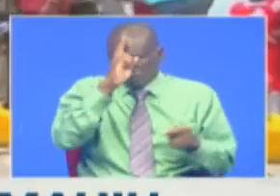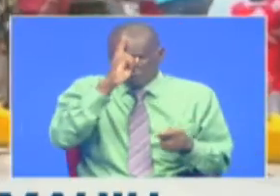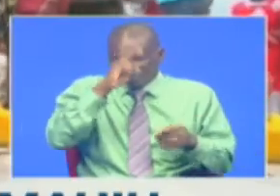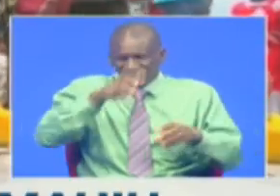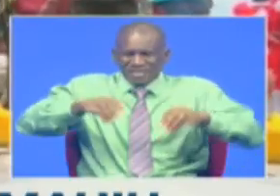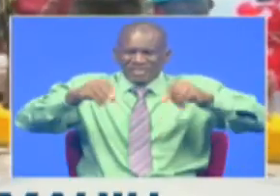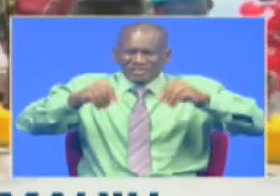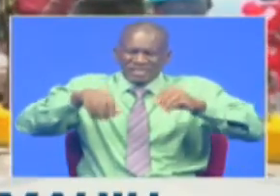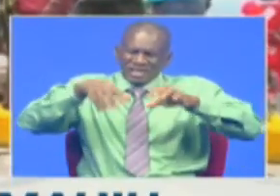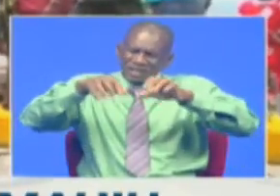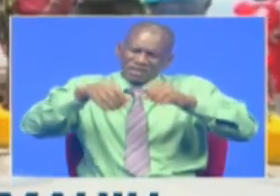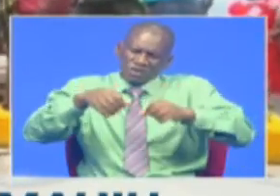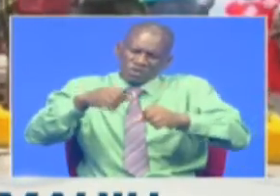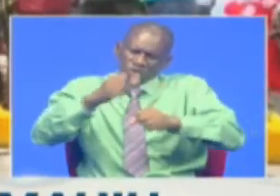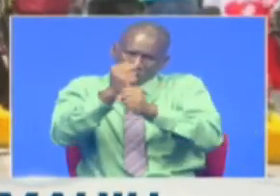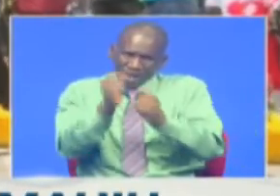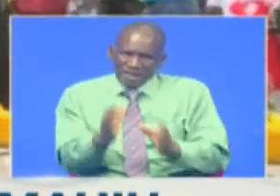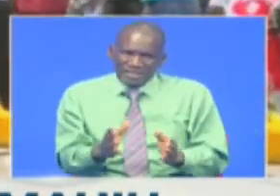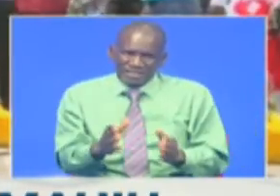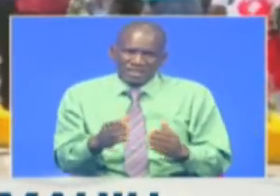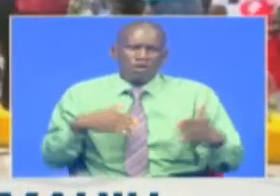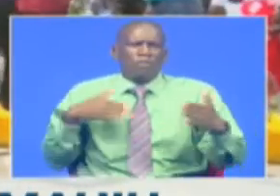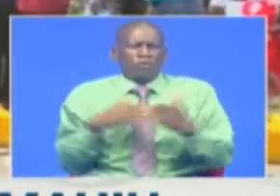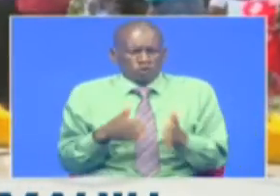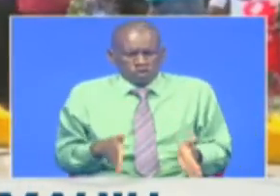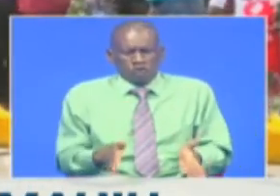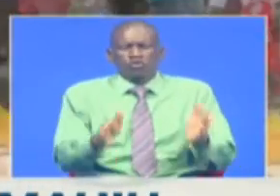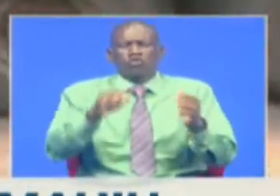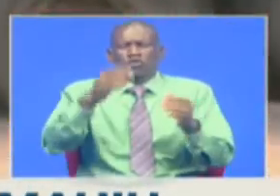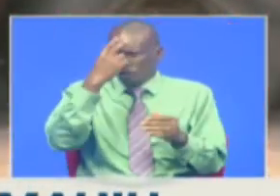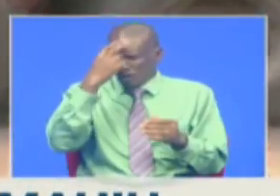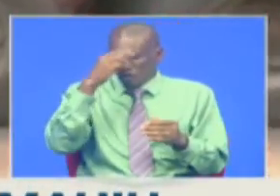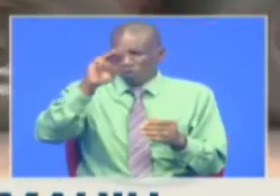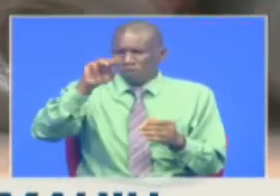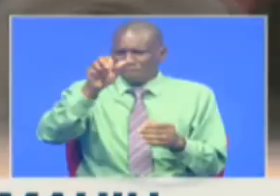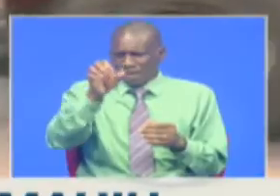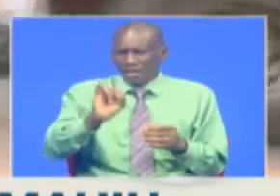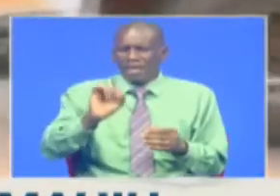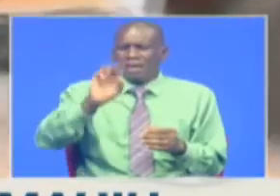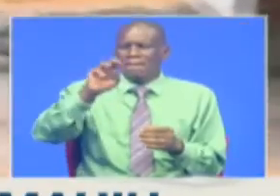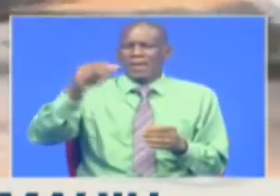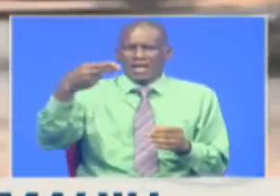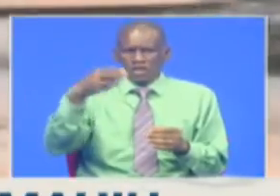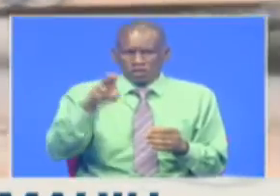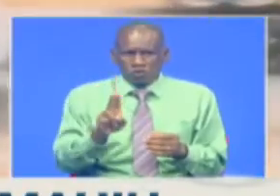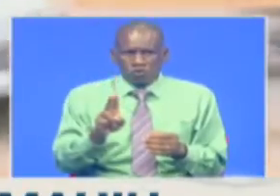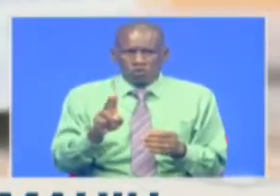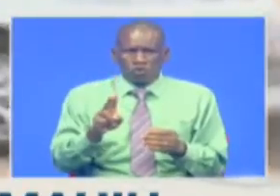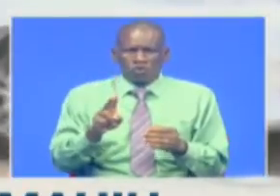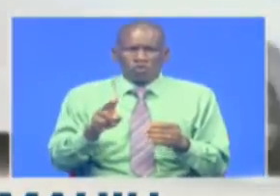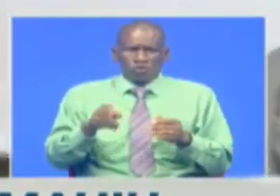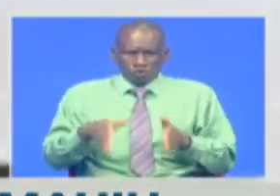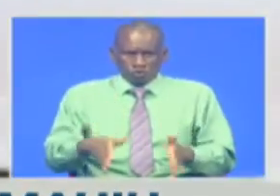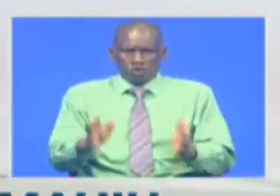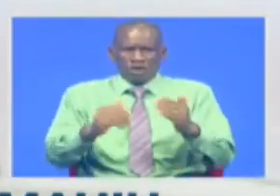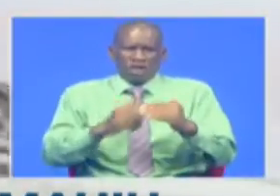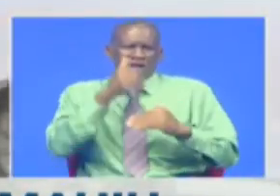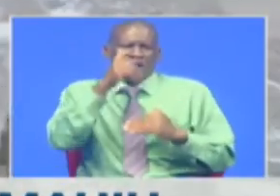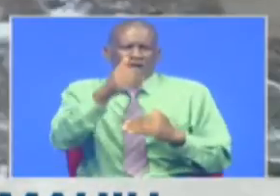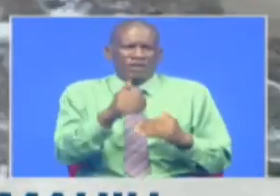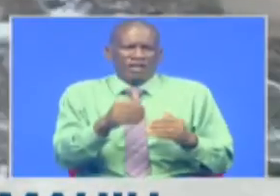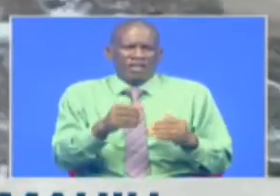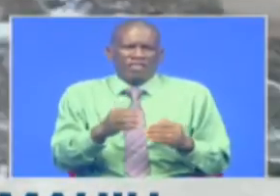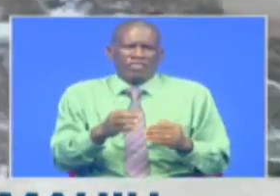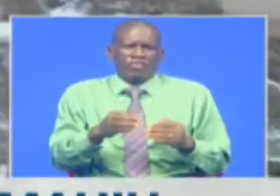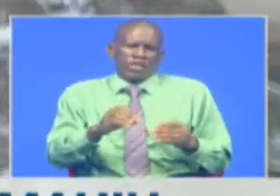harvesters blocked a section of the Narok-Maimahu road to protest the Kedong ranch owner's decision to increase the fee payable